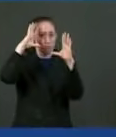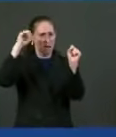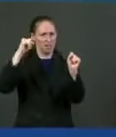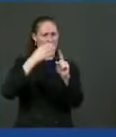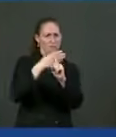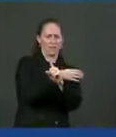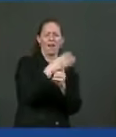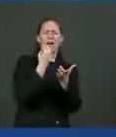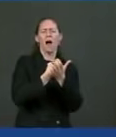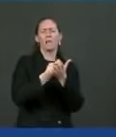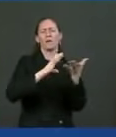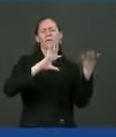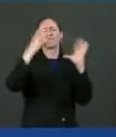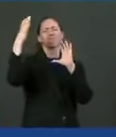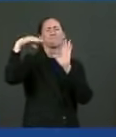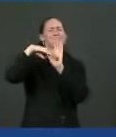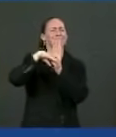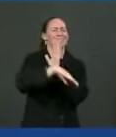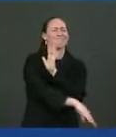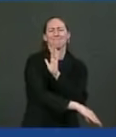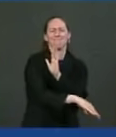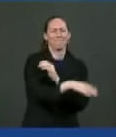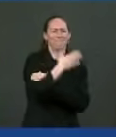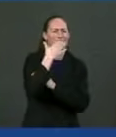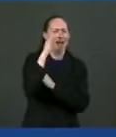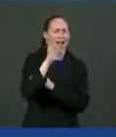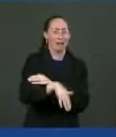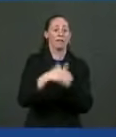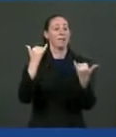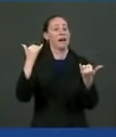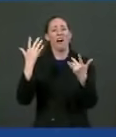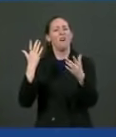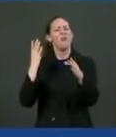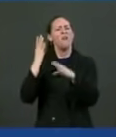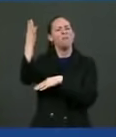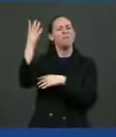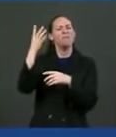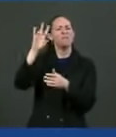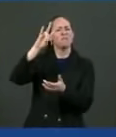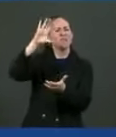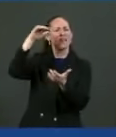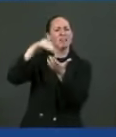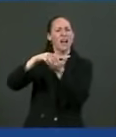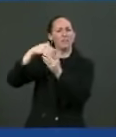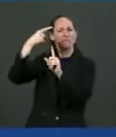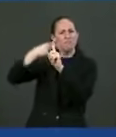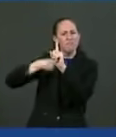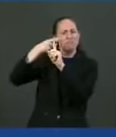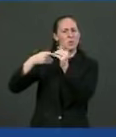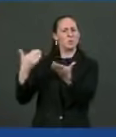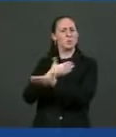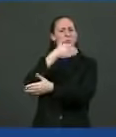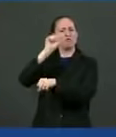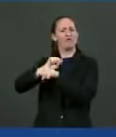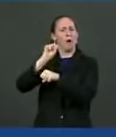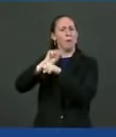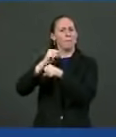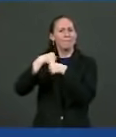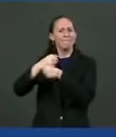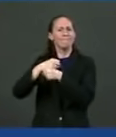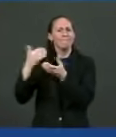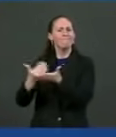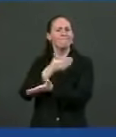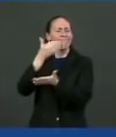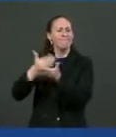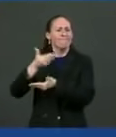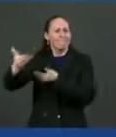averaging 700,000 new jobs a month in the past 3 months. This progress is real. But